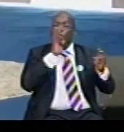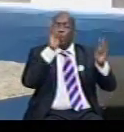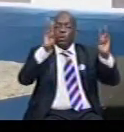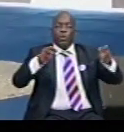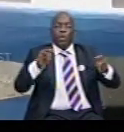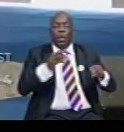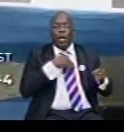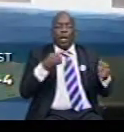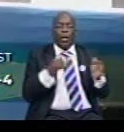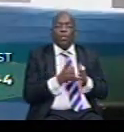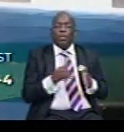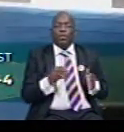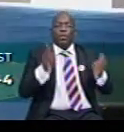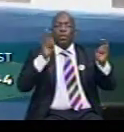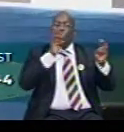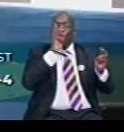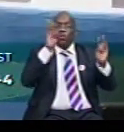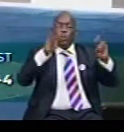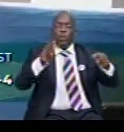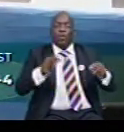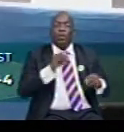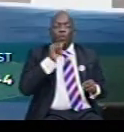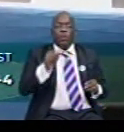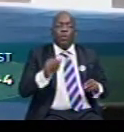earth by the space of